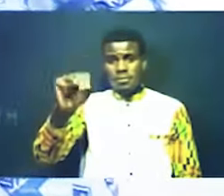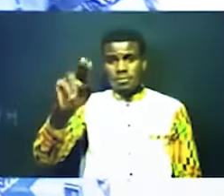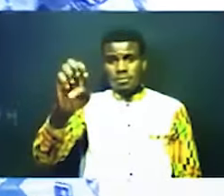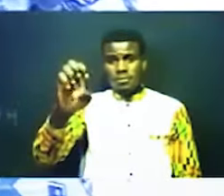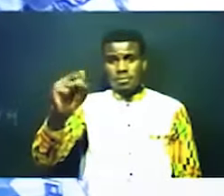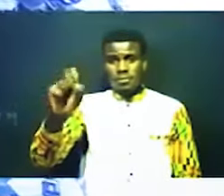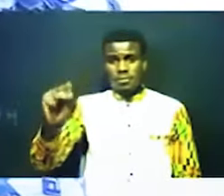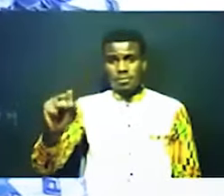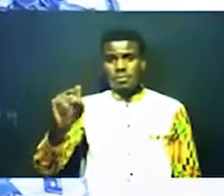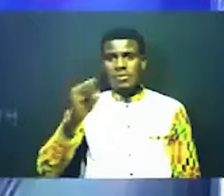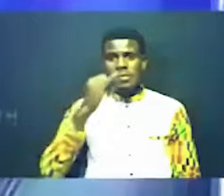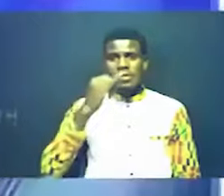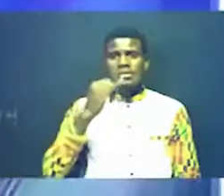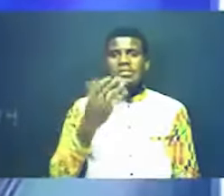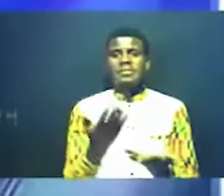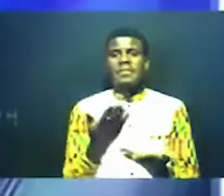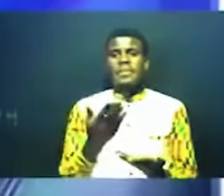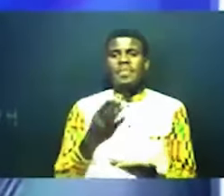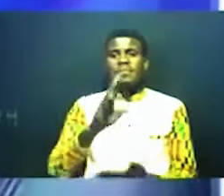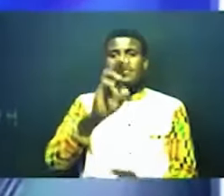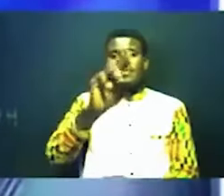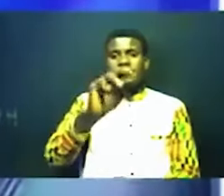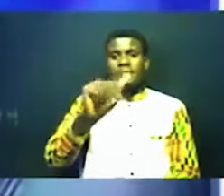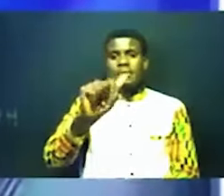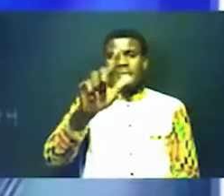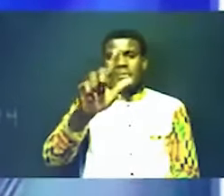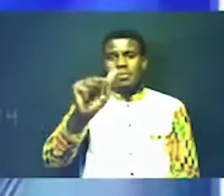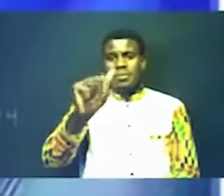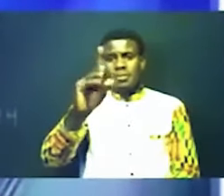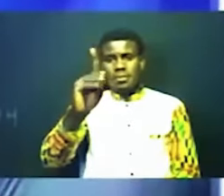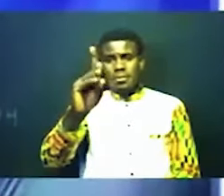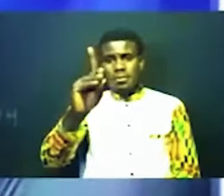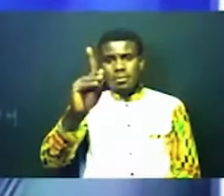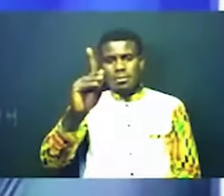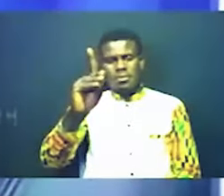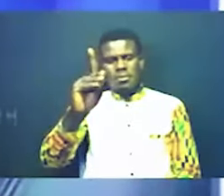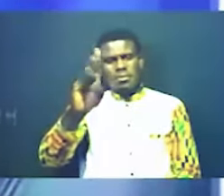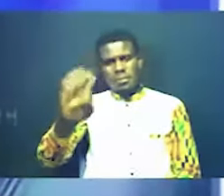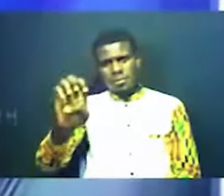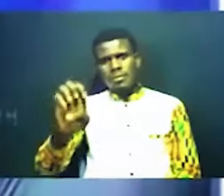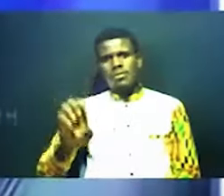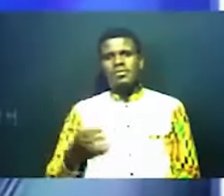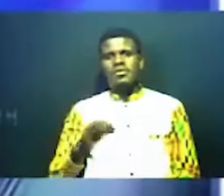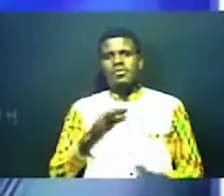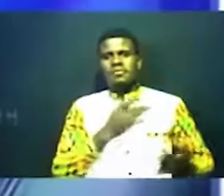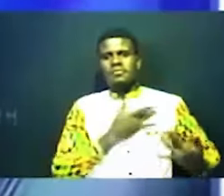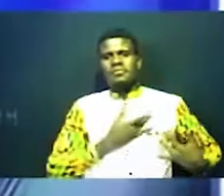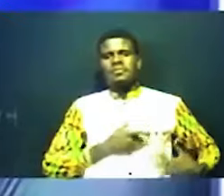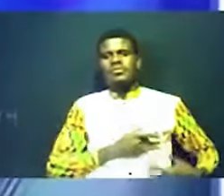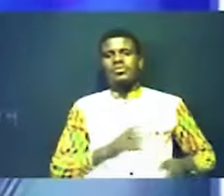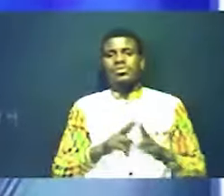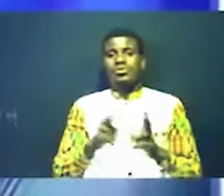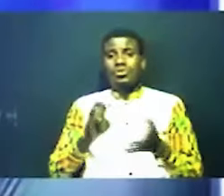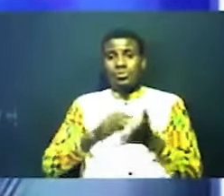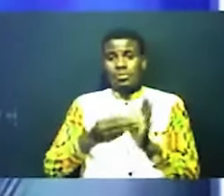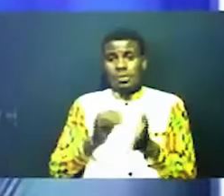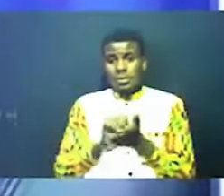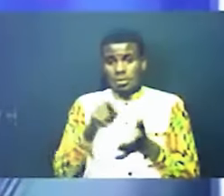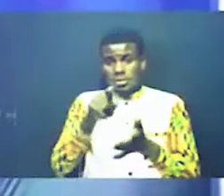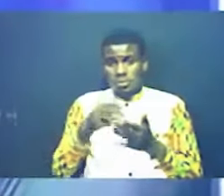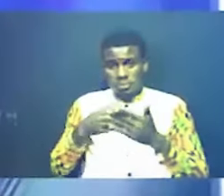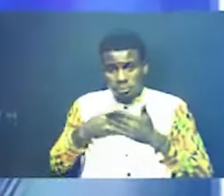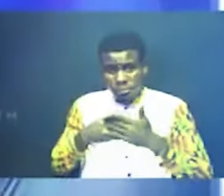deep-seated. We therefore need to guard the heart, so that it does not contract this